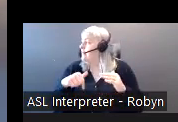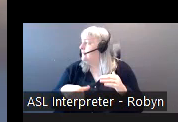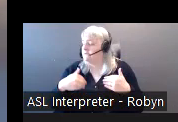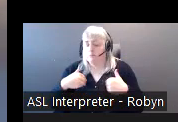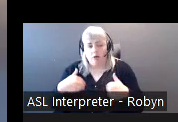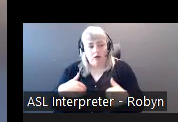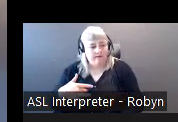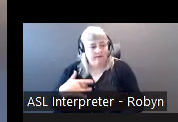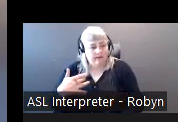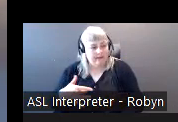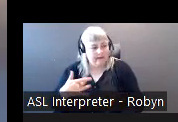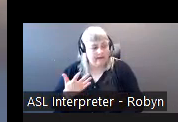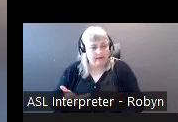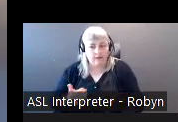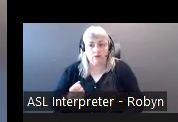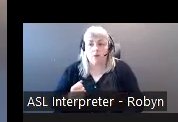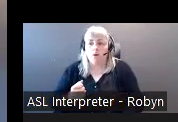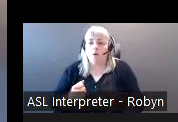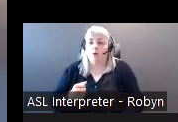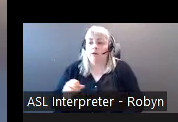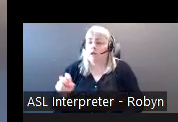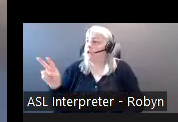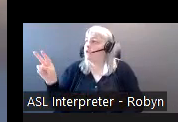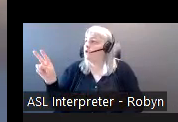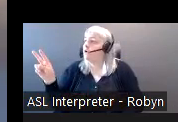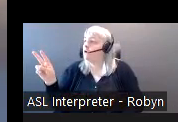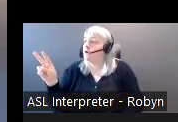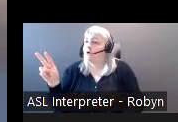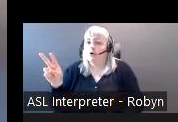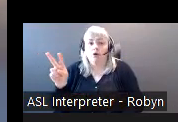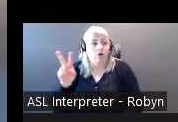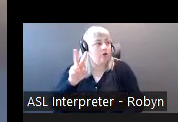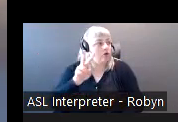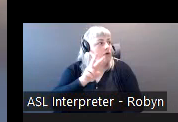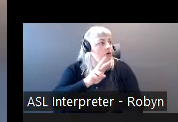So either just take a look around your room